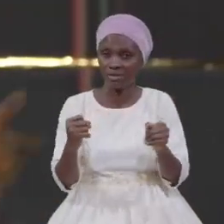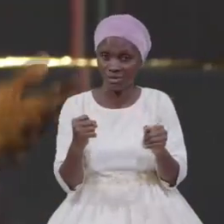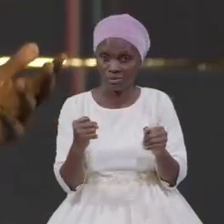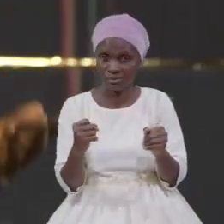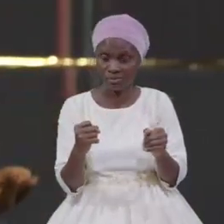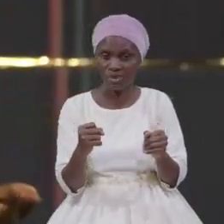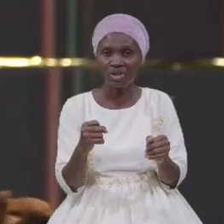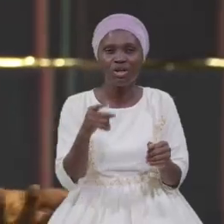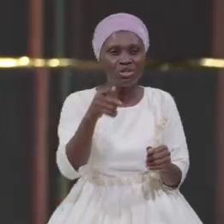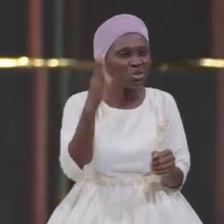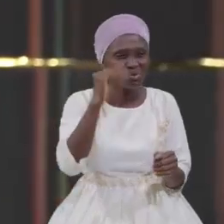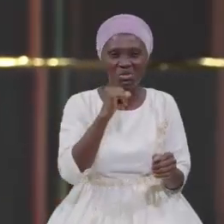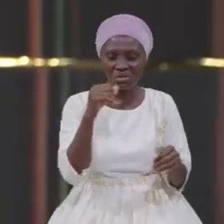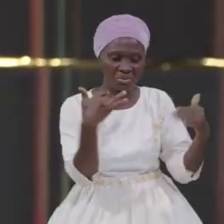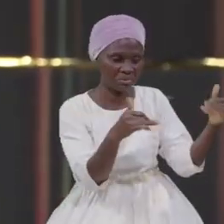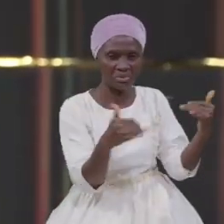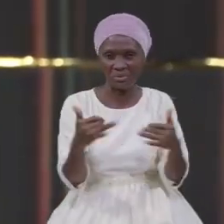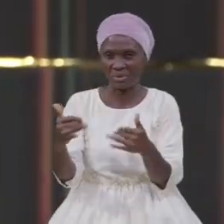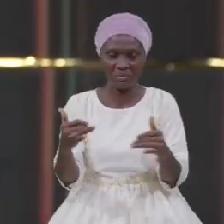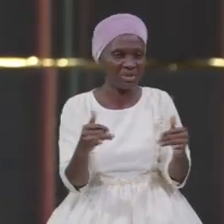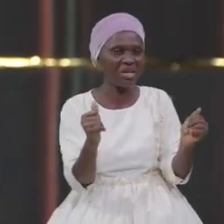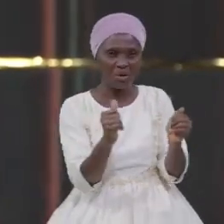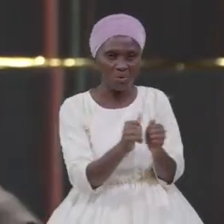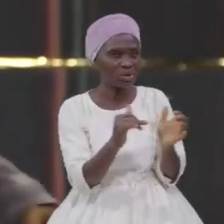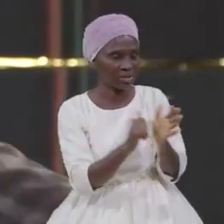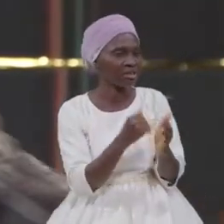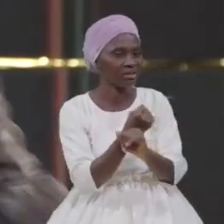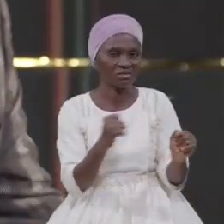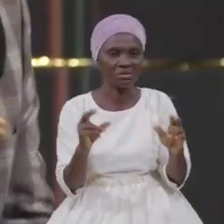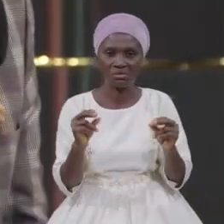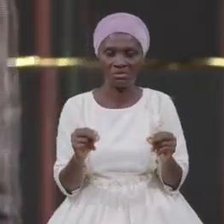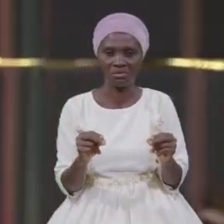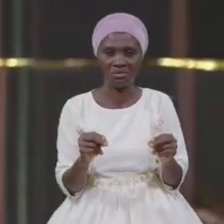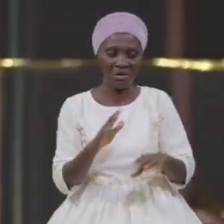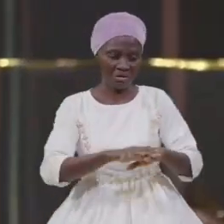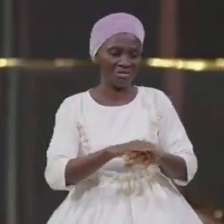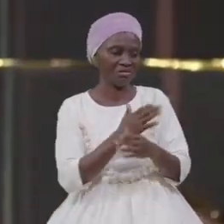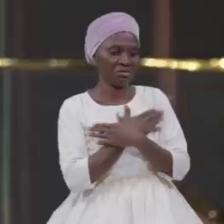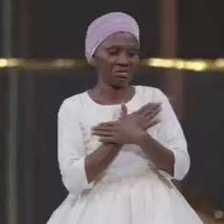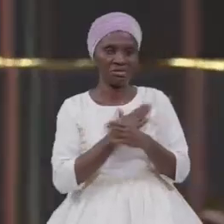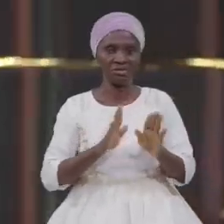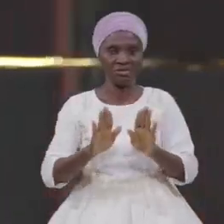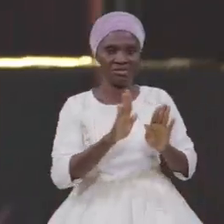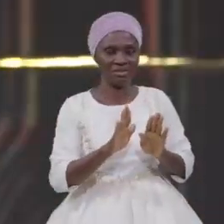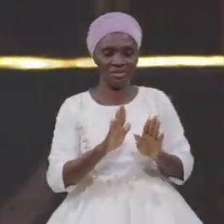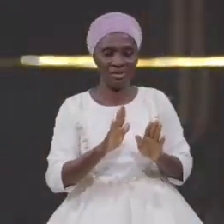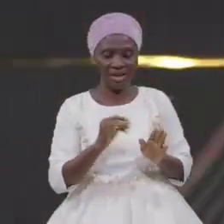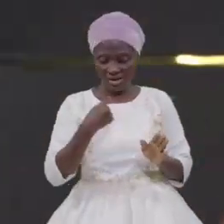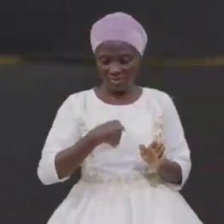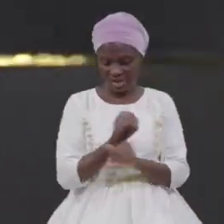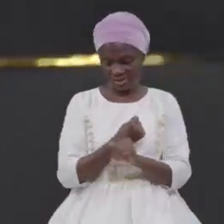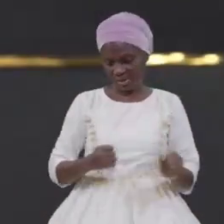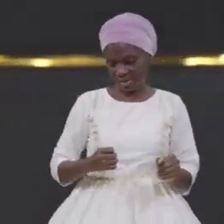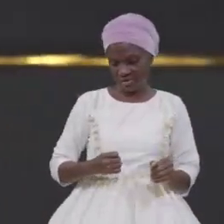not be playing with that salvation. On Sunday, I got saved. On Monday, I